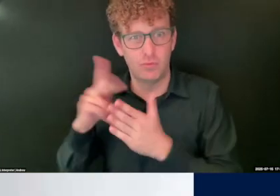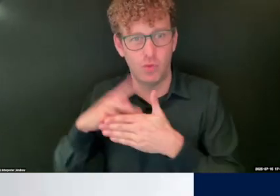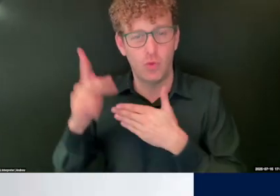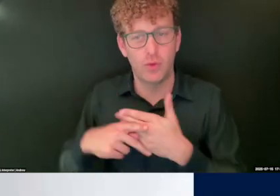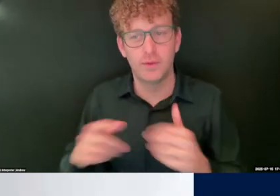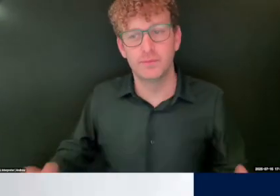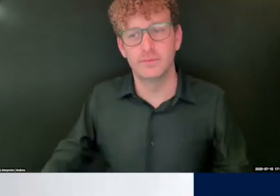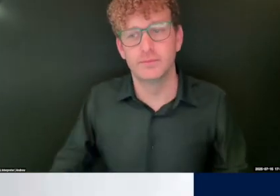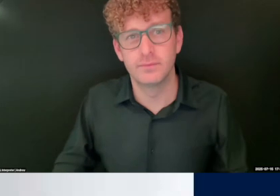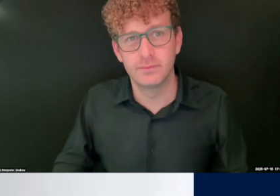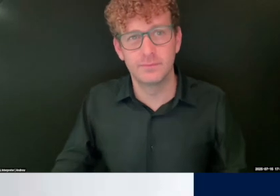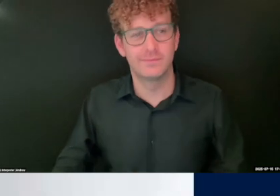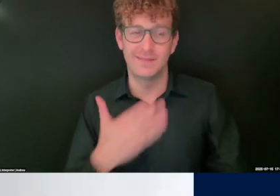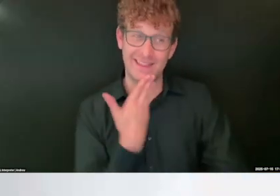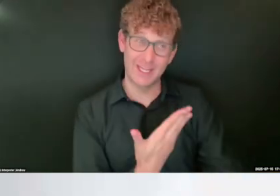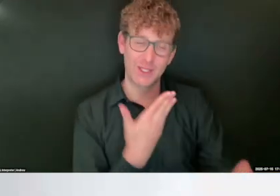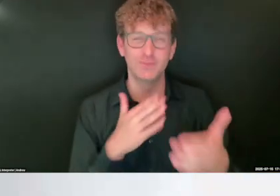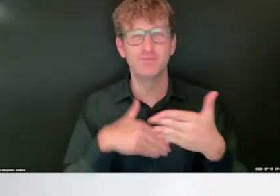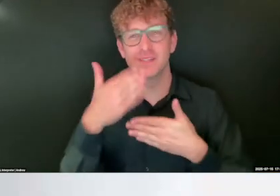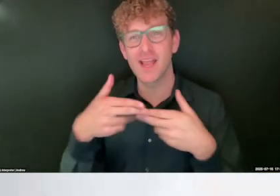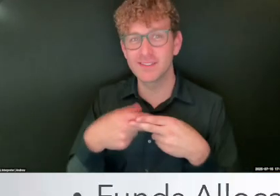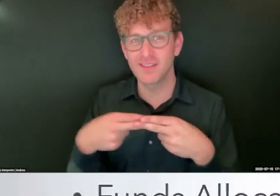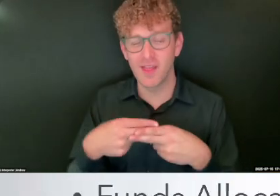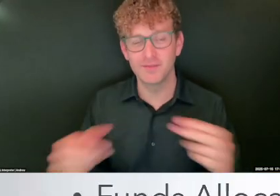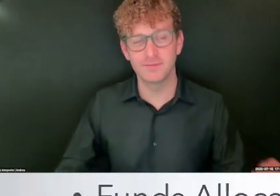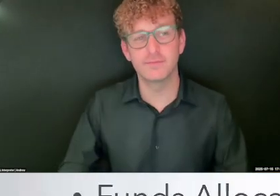Thank you. Next slide, please.